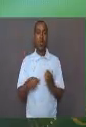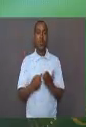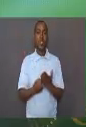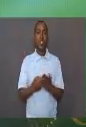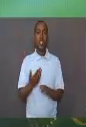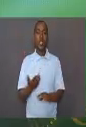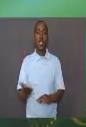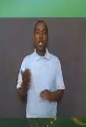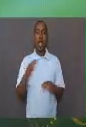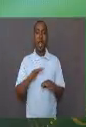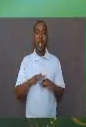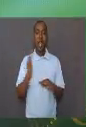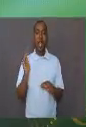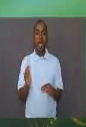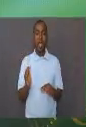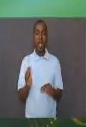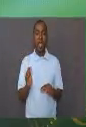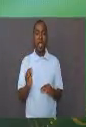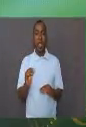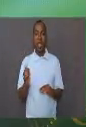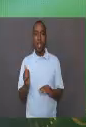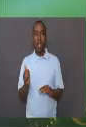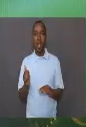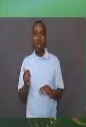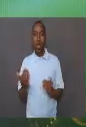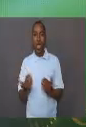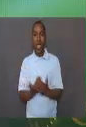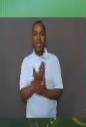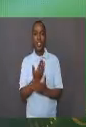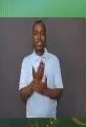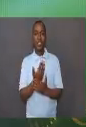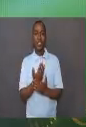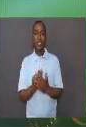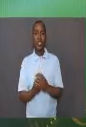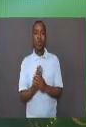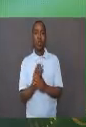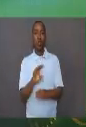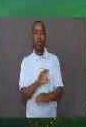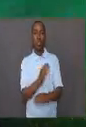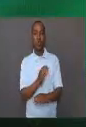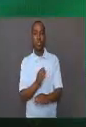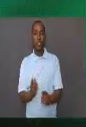materials could contaminate the new growing cells.